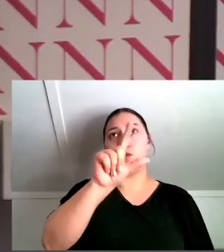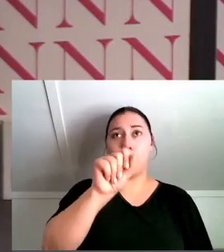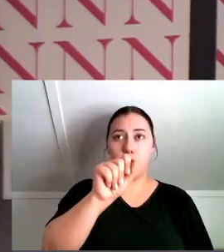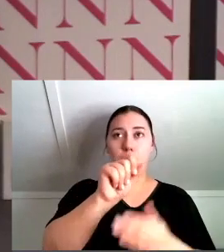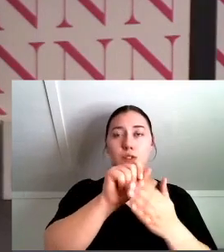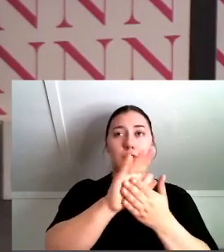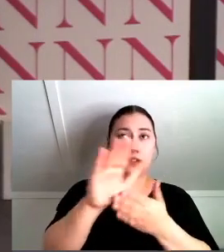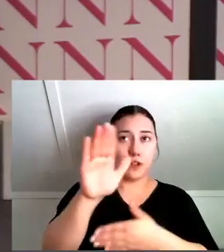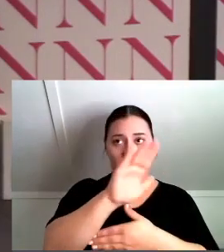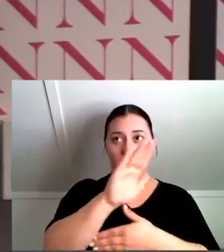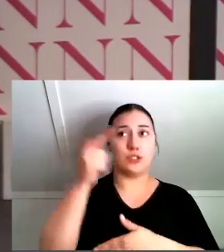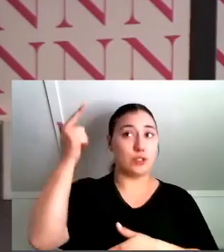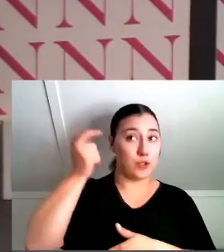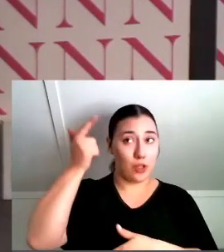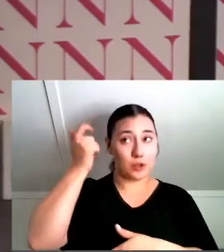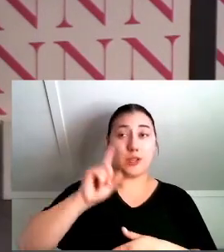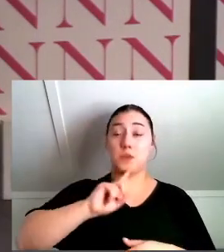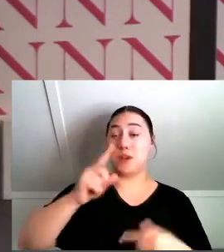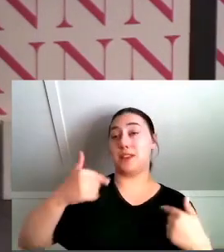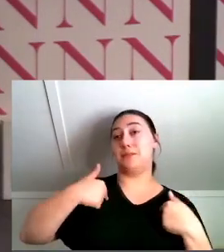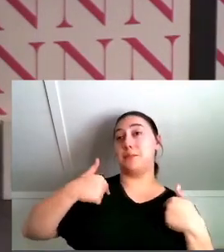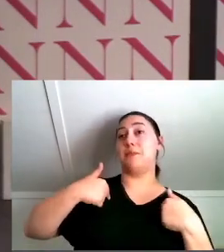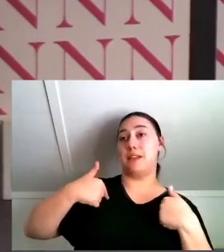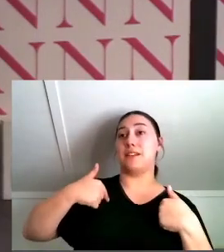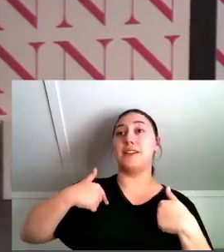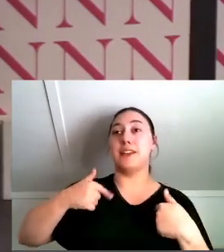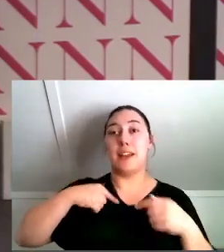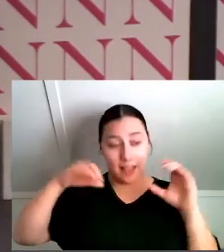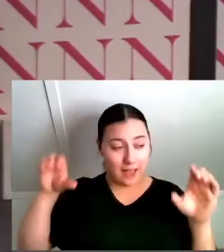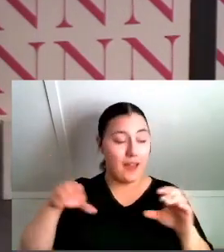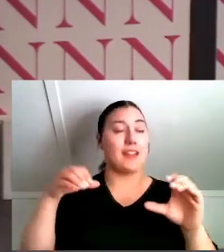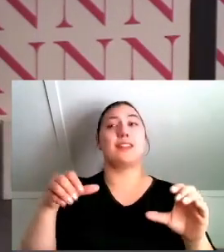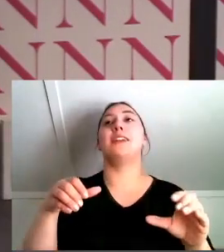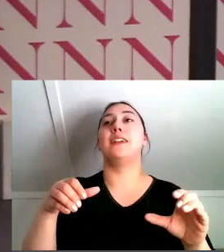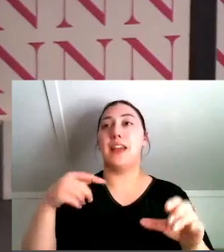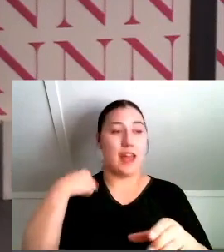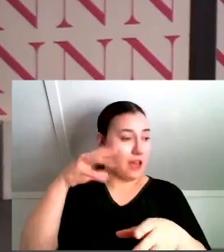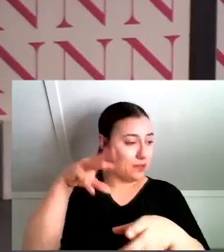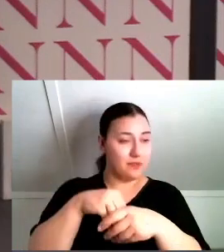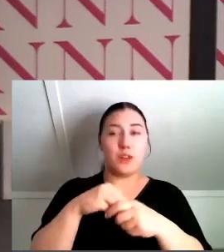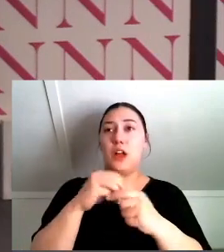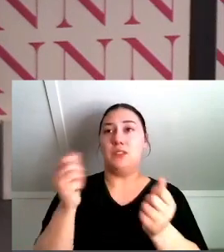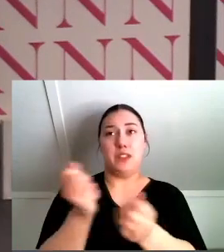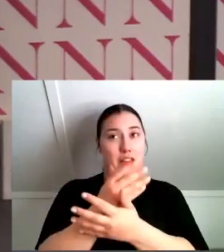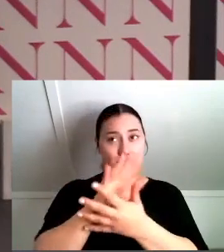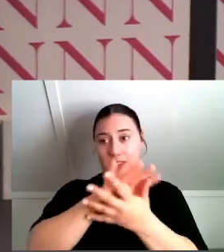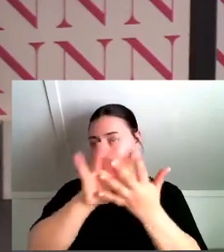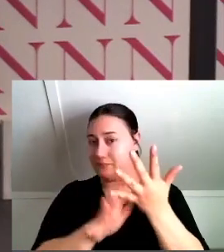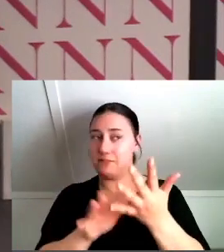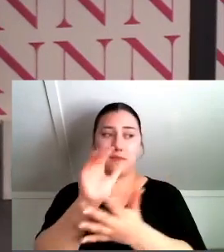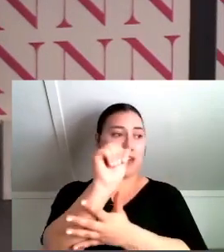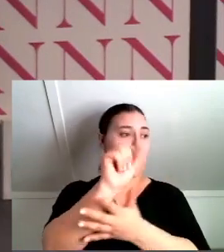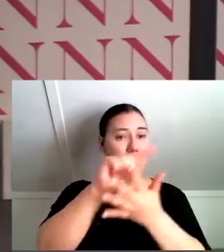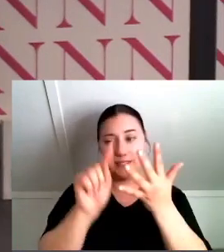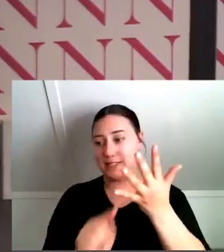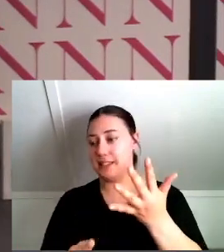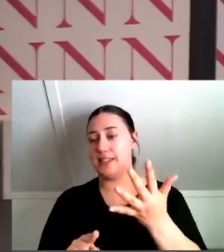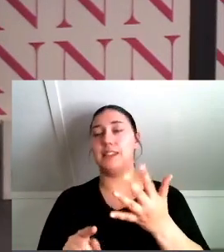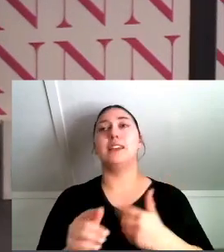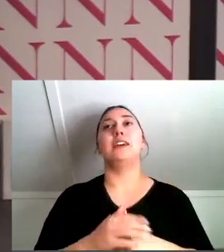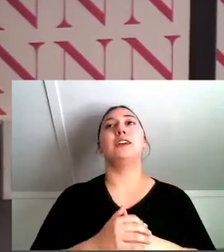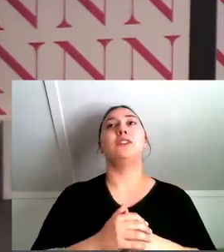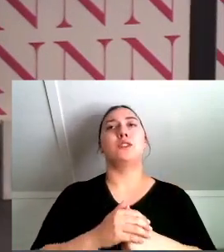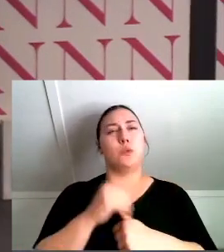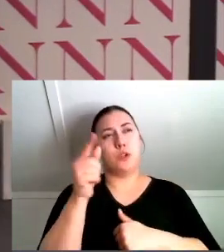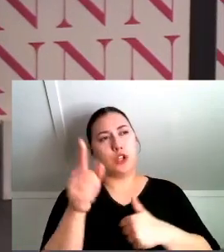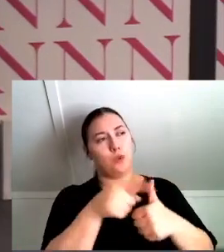scholarship is because of me, because all that stuff in there is me. Like I was involved in almost all of it. So like when you go and you listen to these different things, it's like, oh,